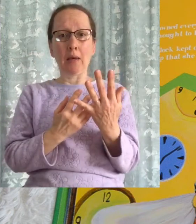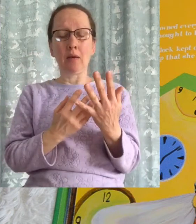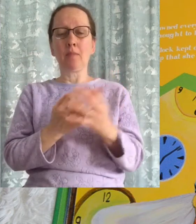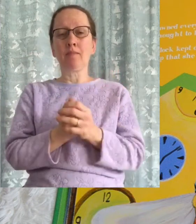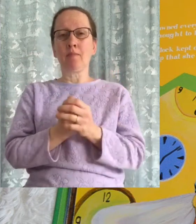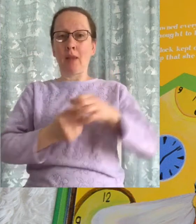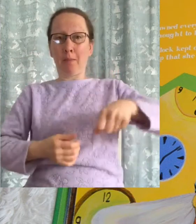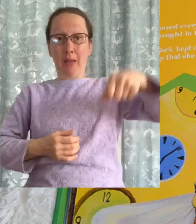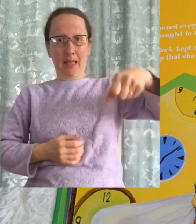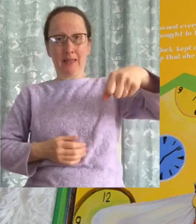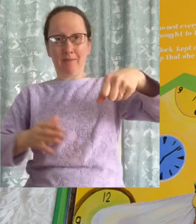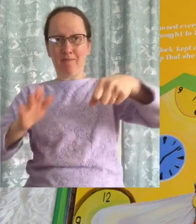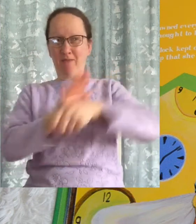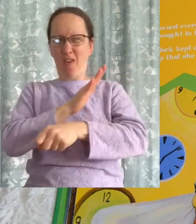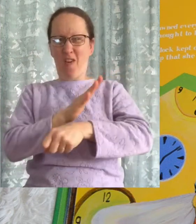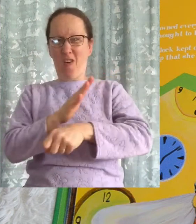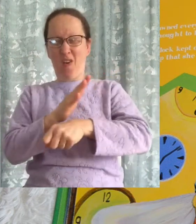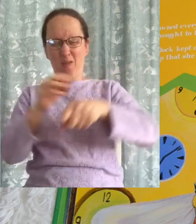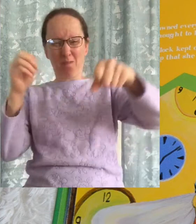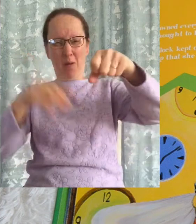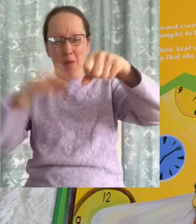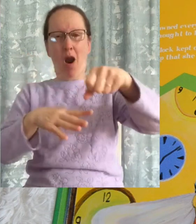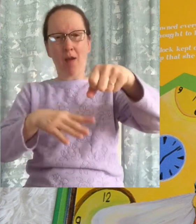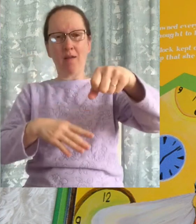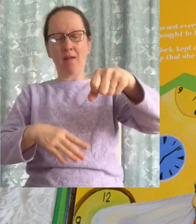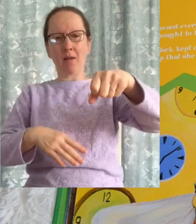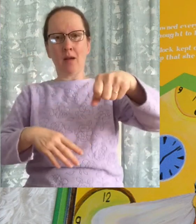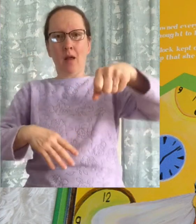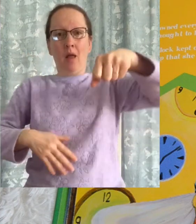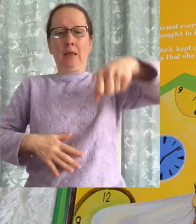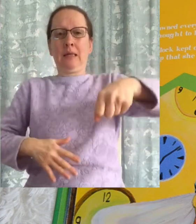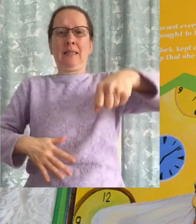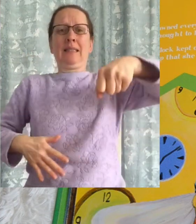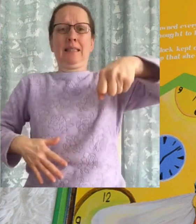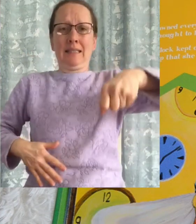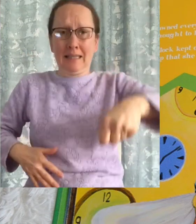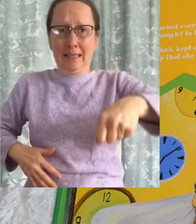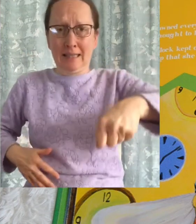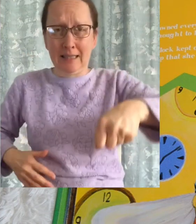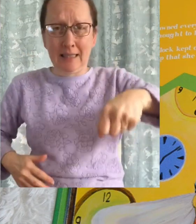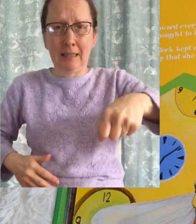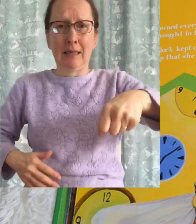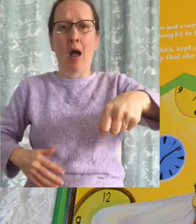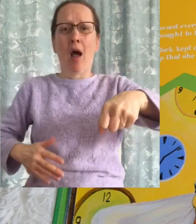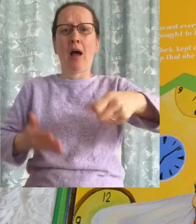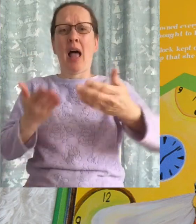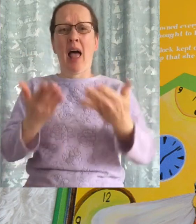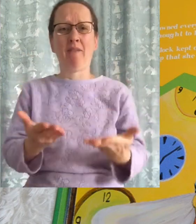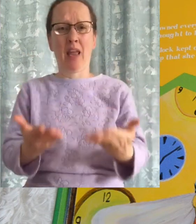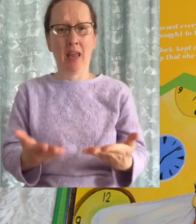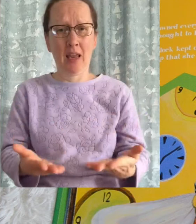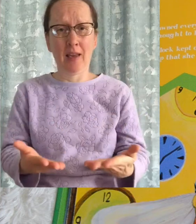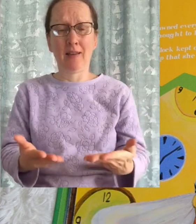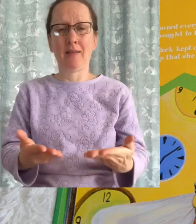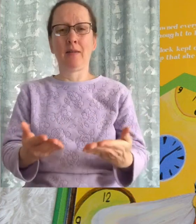to wait. She loaded the basket, and when she was done, the basket she loaded, it weighed